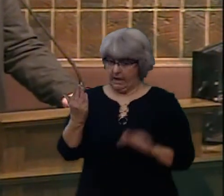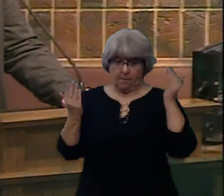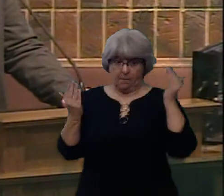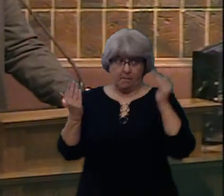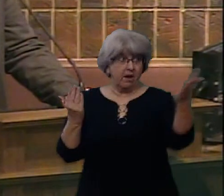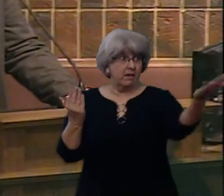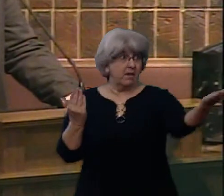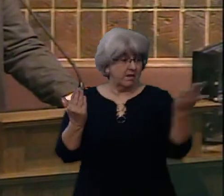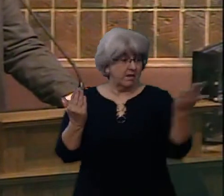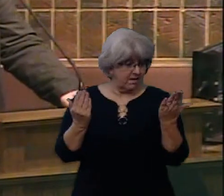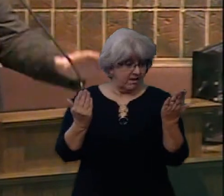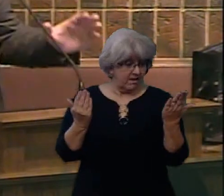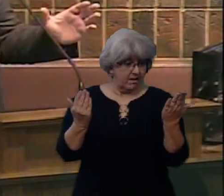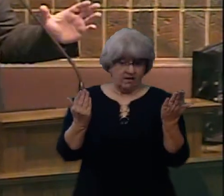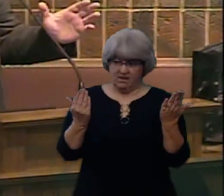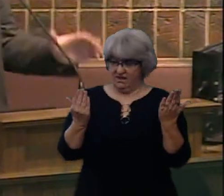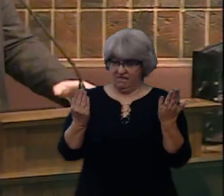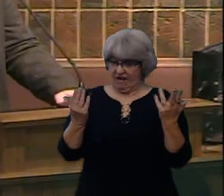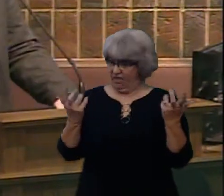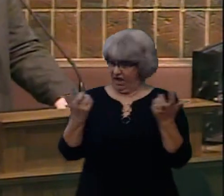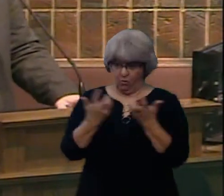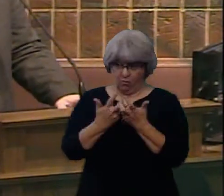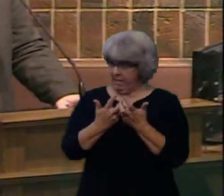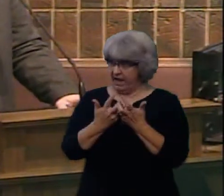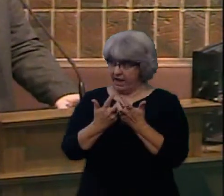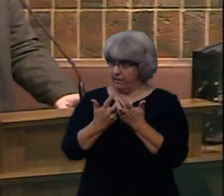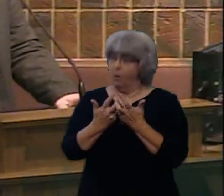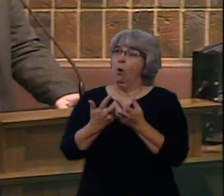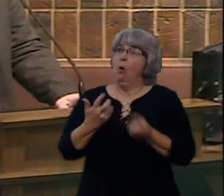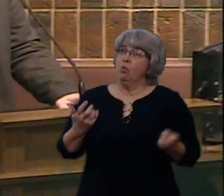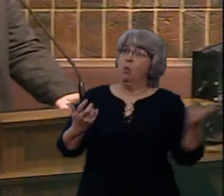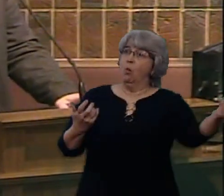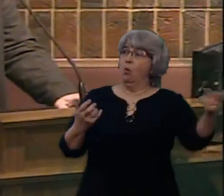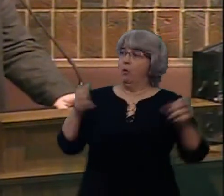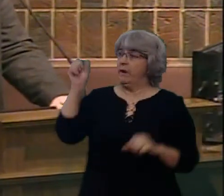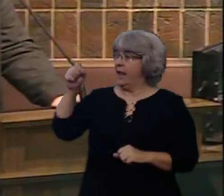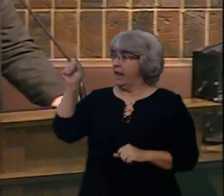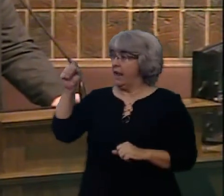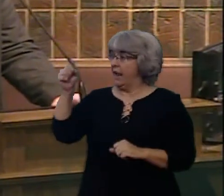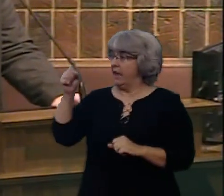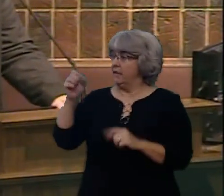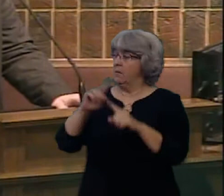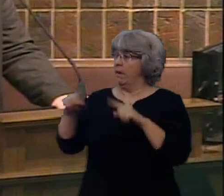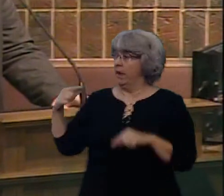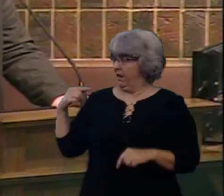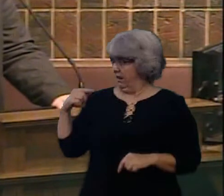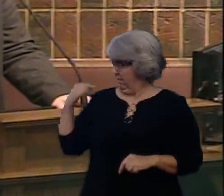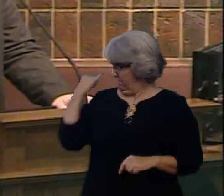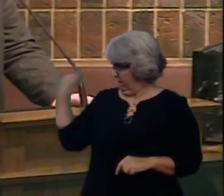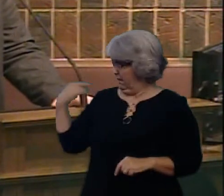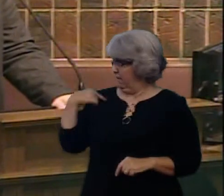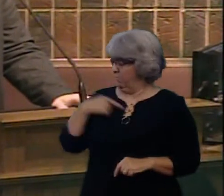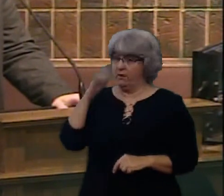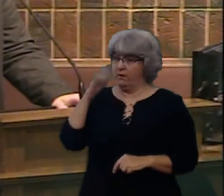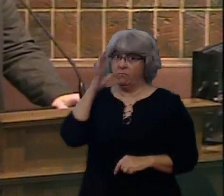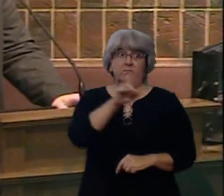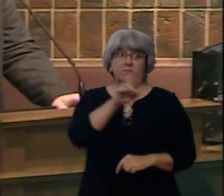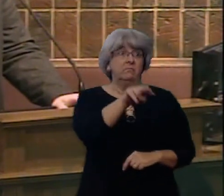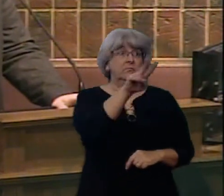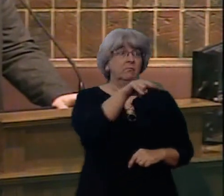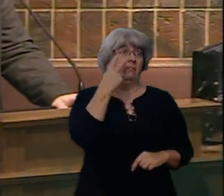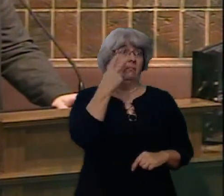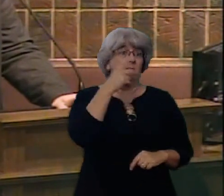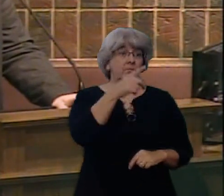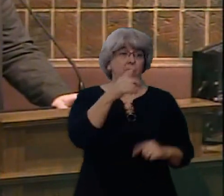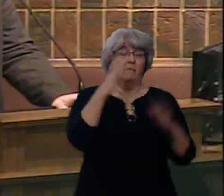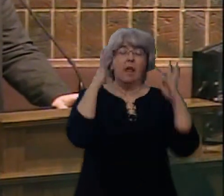But we don't need to cover up our ears and refuse to listen. In